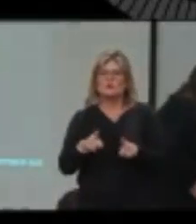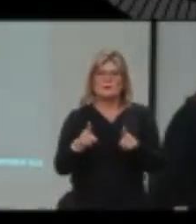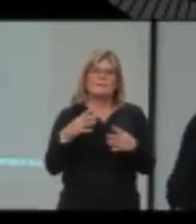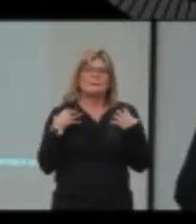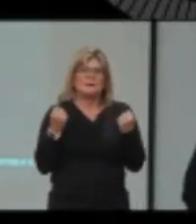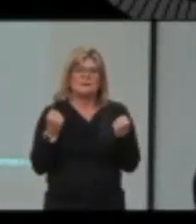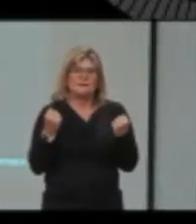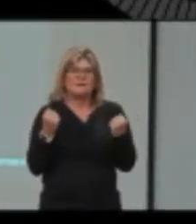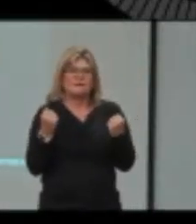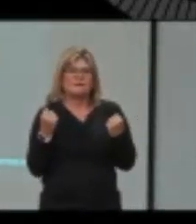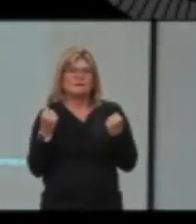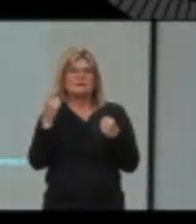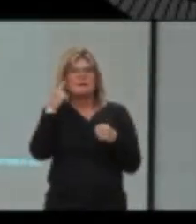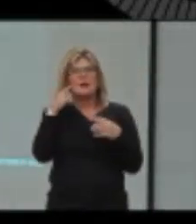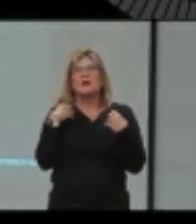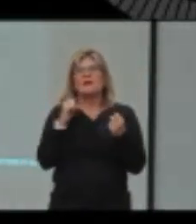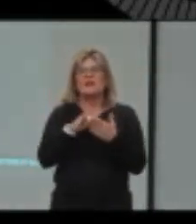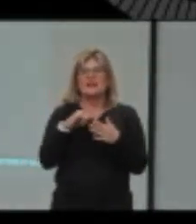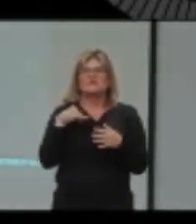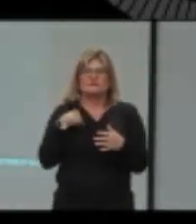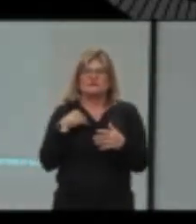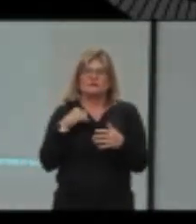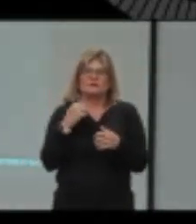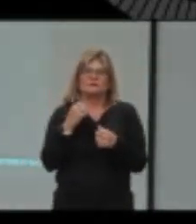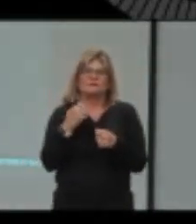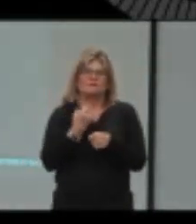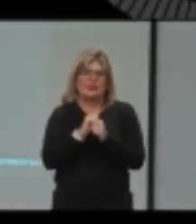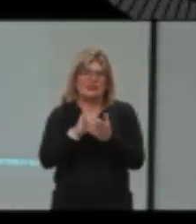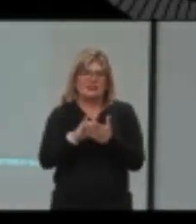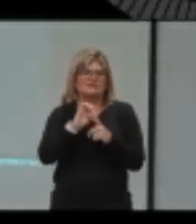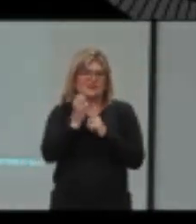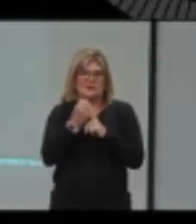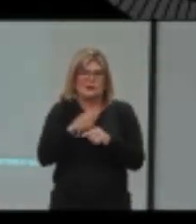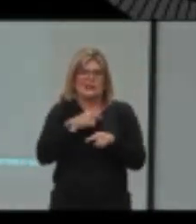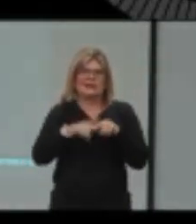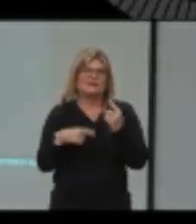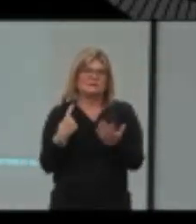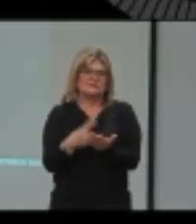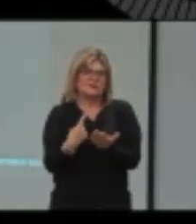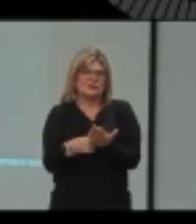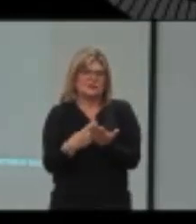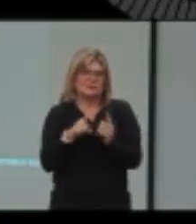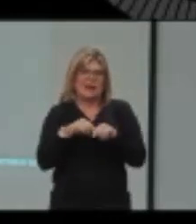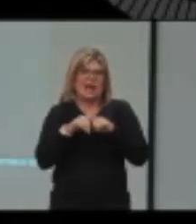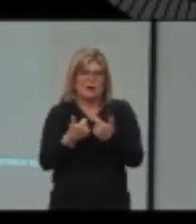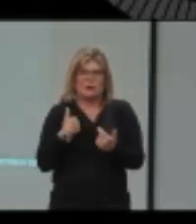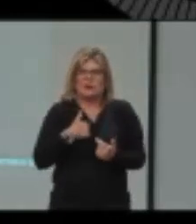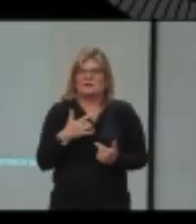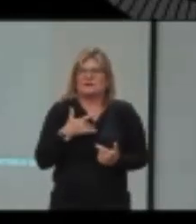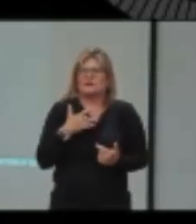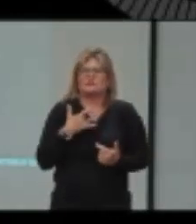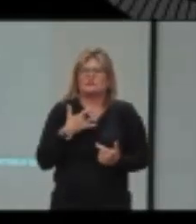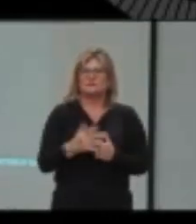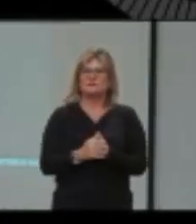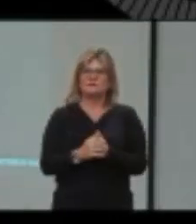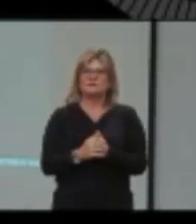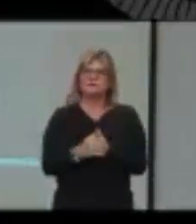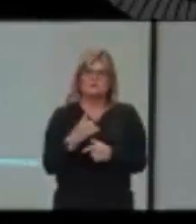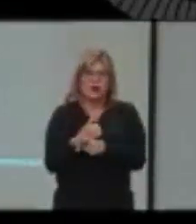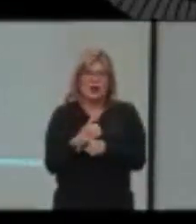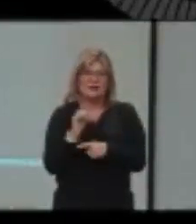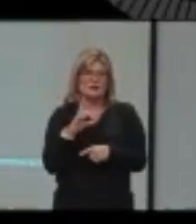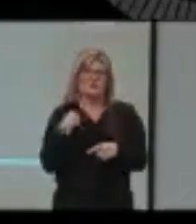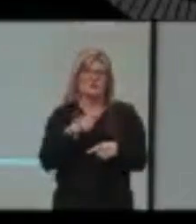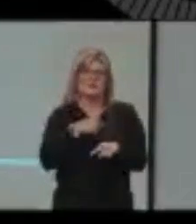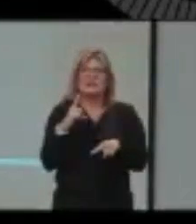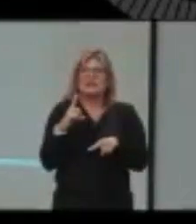it has created this environment where we feel like we can't have discussions about the way that we feel, right?